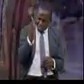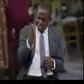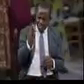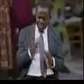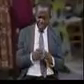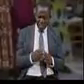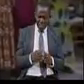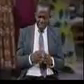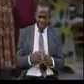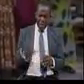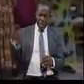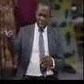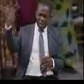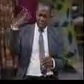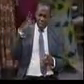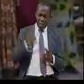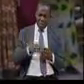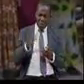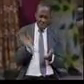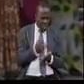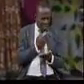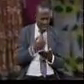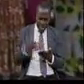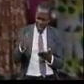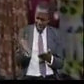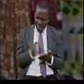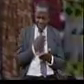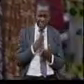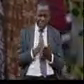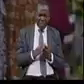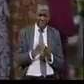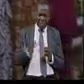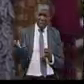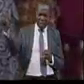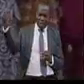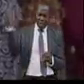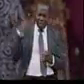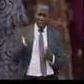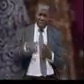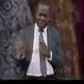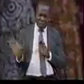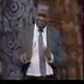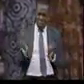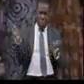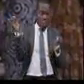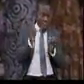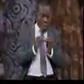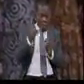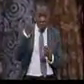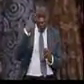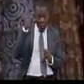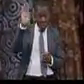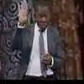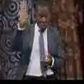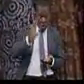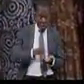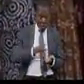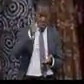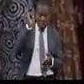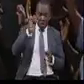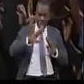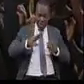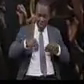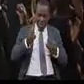sing. Amen. The grace to do more for your glory. Amen. Give everyone